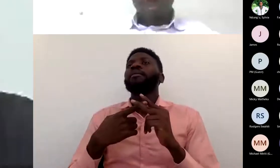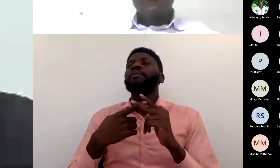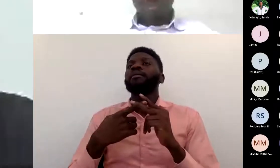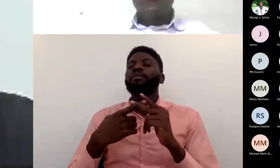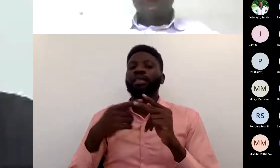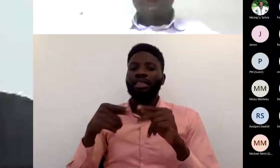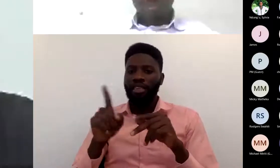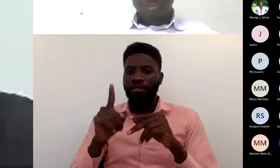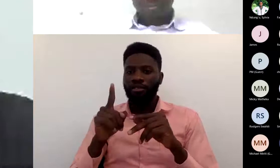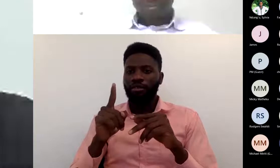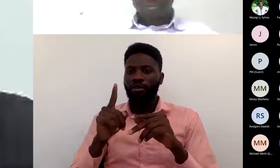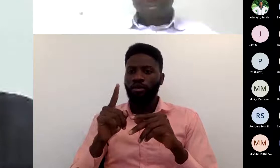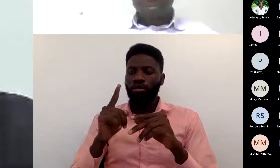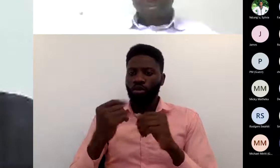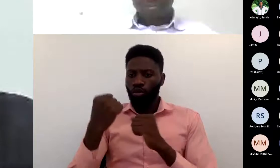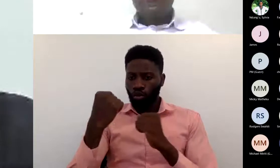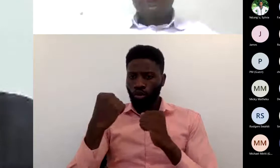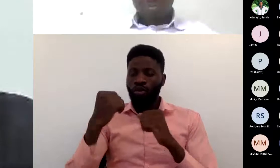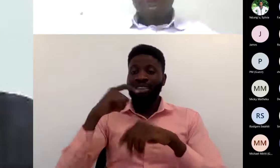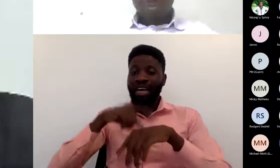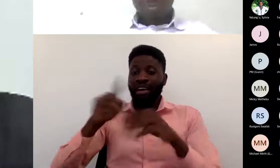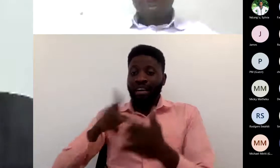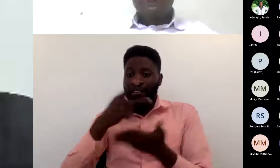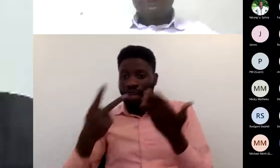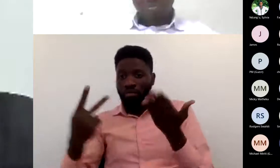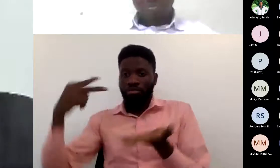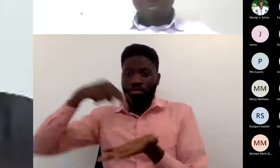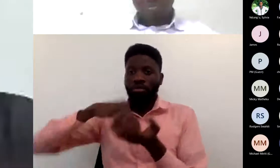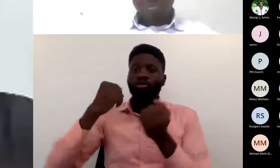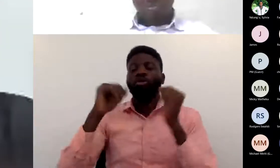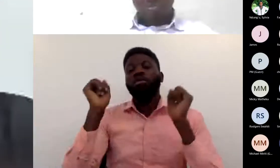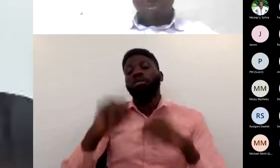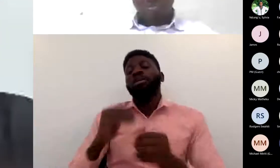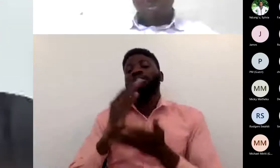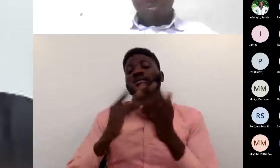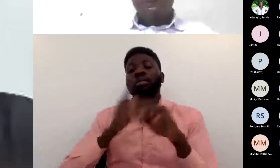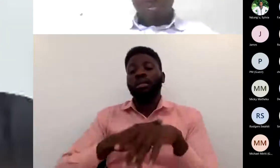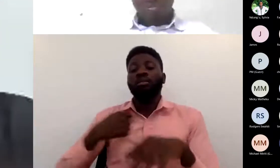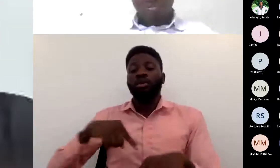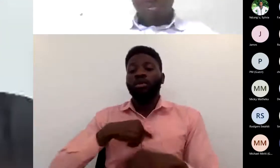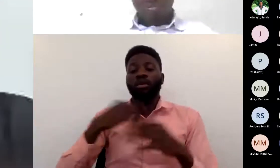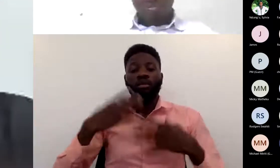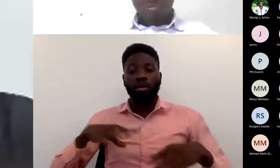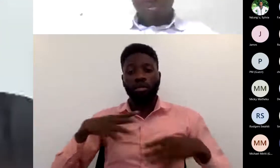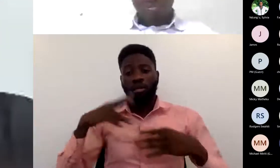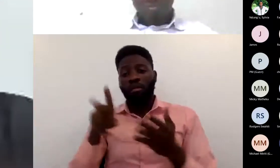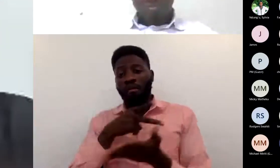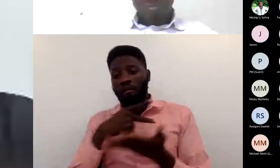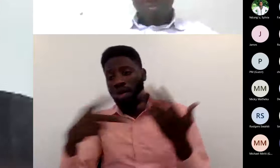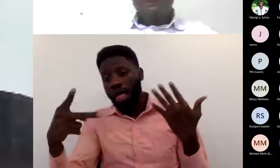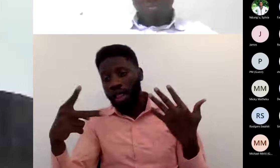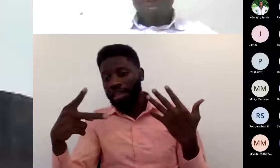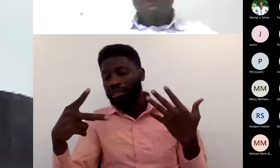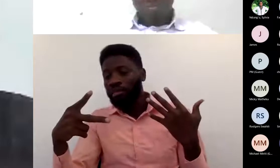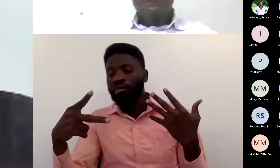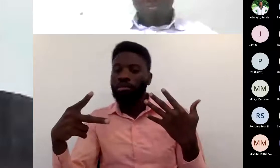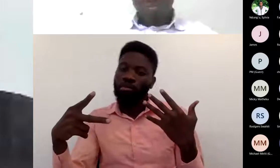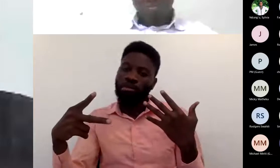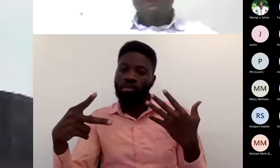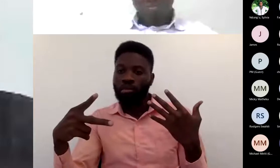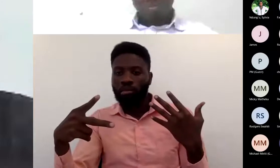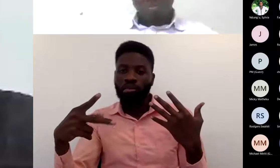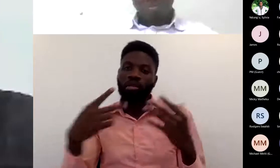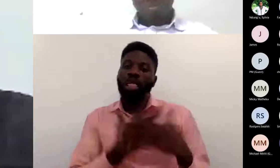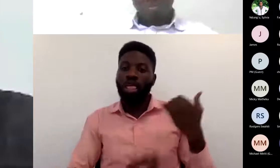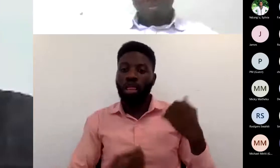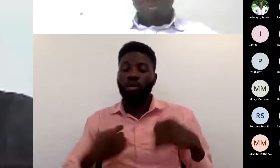to failure. I know sometimes as people, we frown on failure. We don't want to fail. We want to be perfect in everything we do.